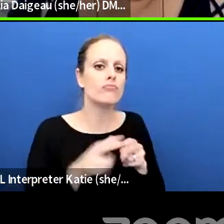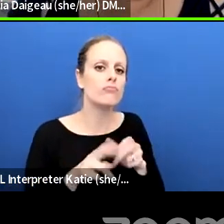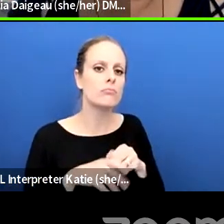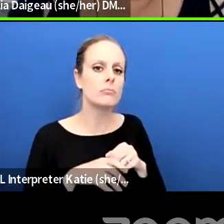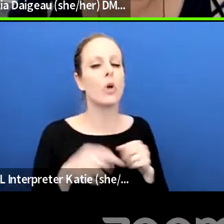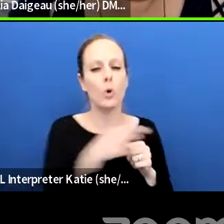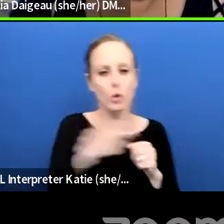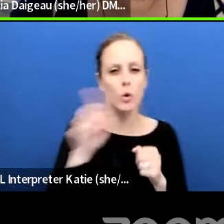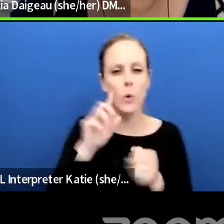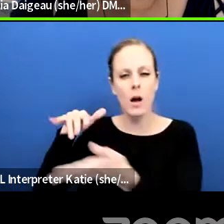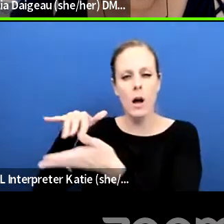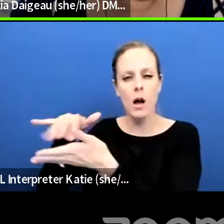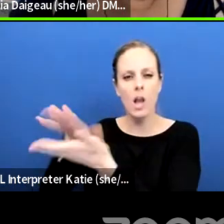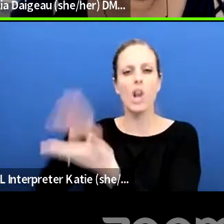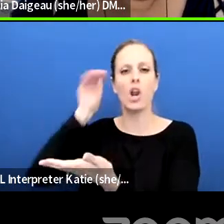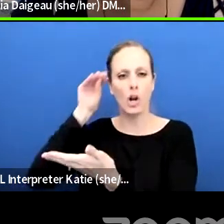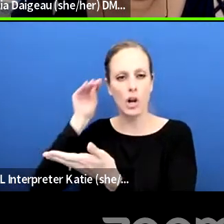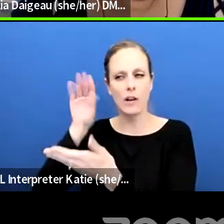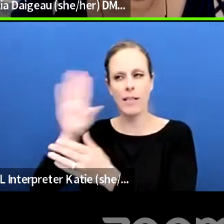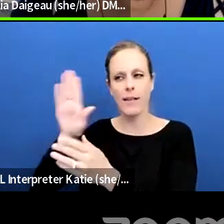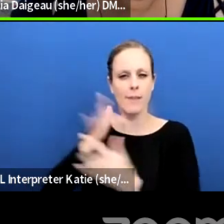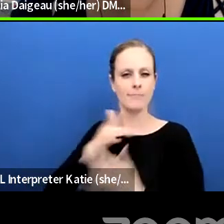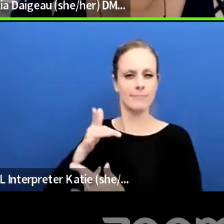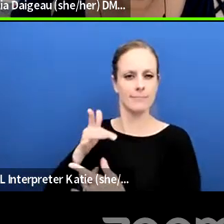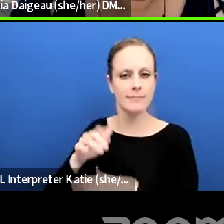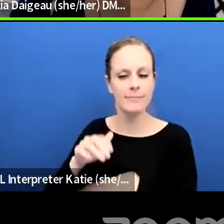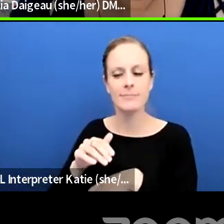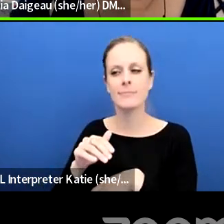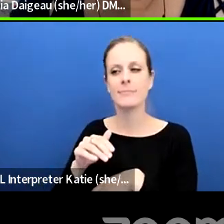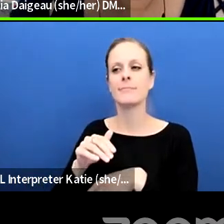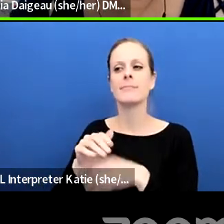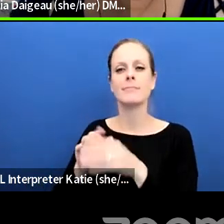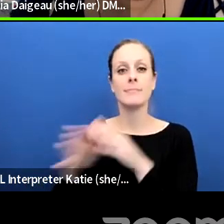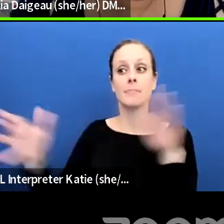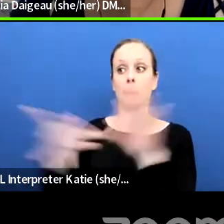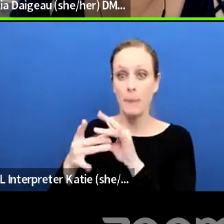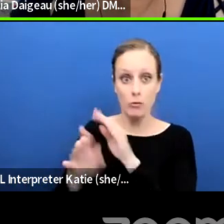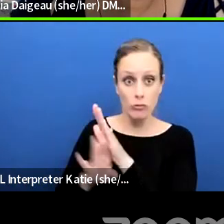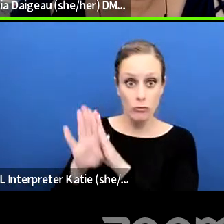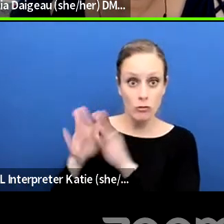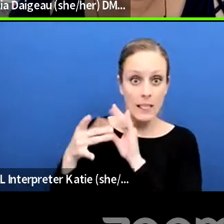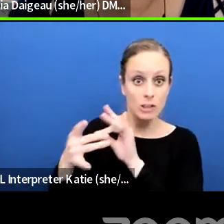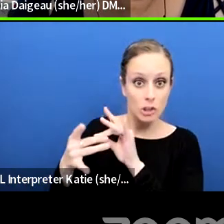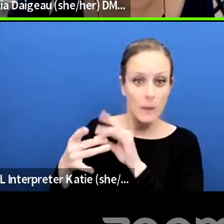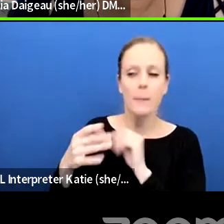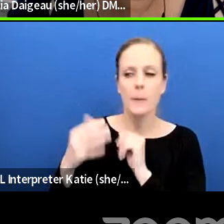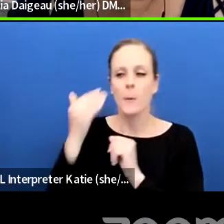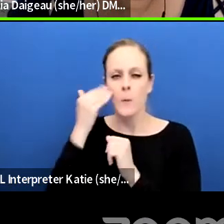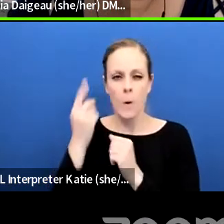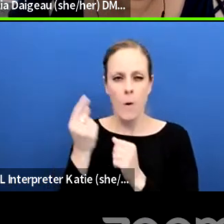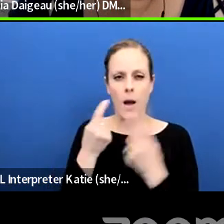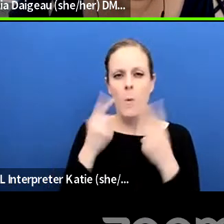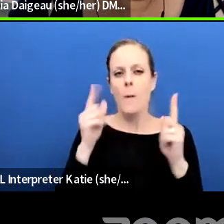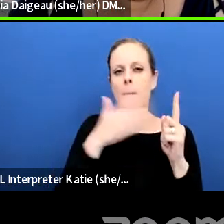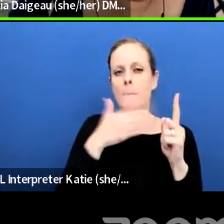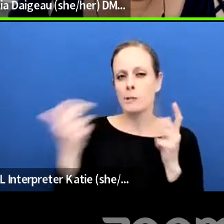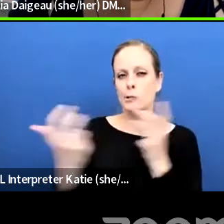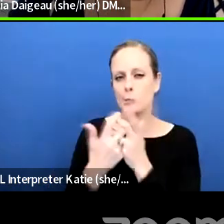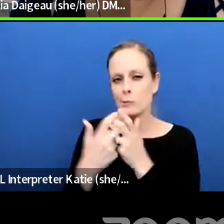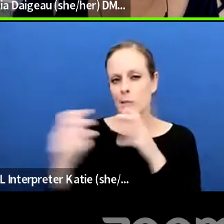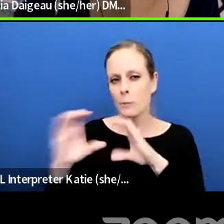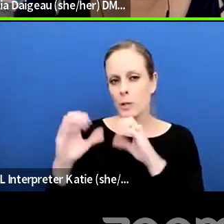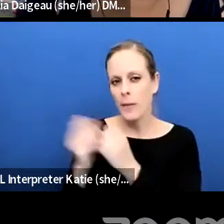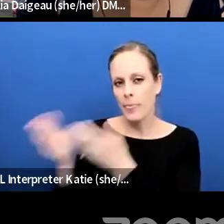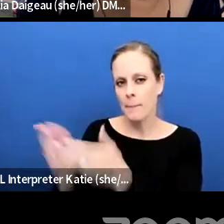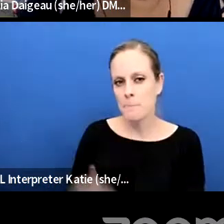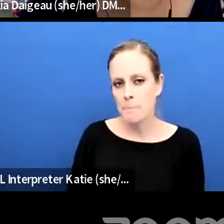you start forming that relationship, and you'll kind of find what works for you in that meeting time with them. Mhm.